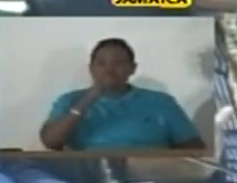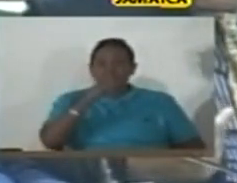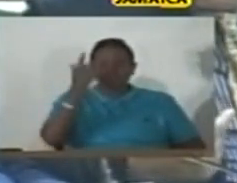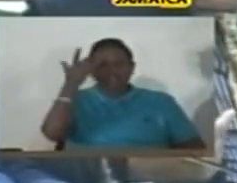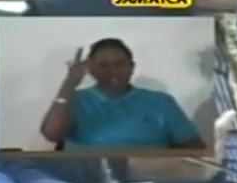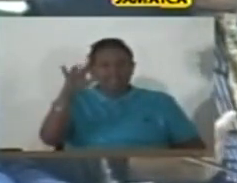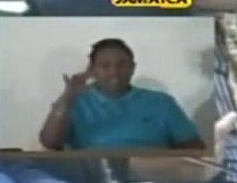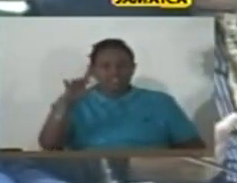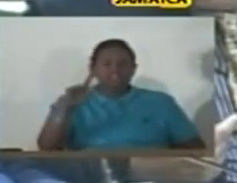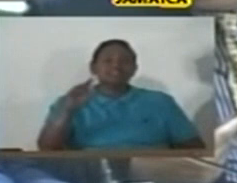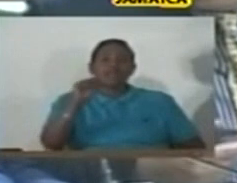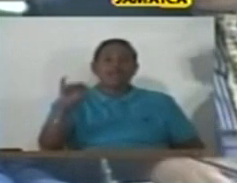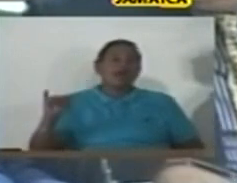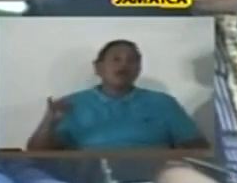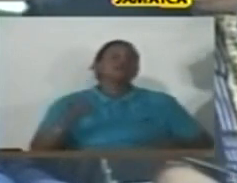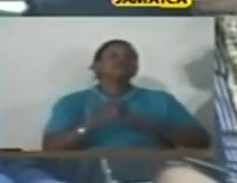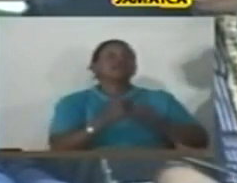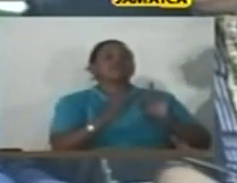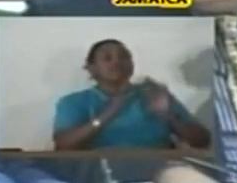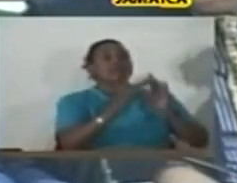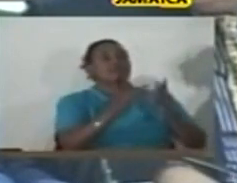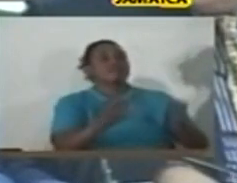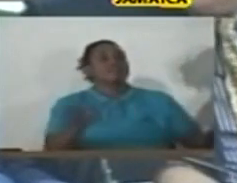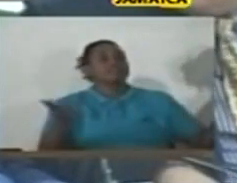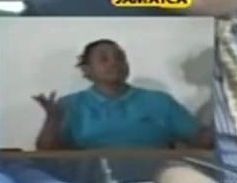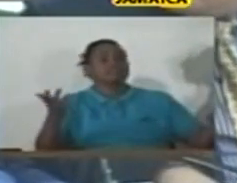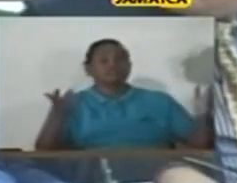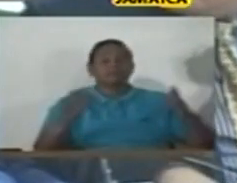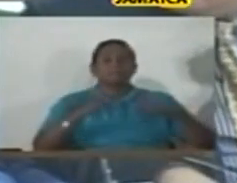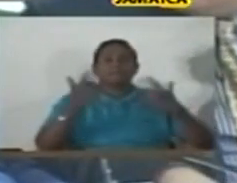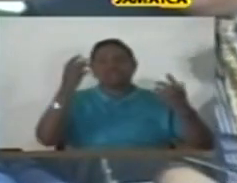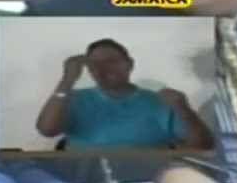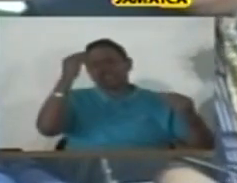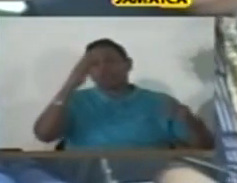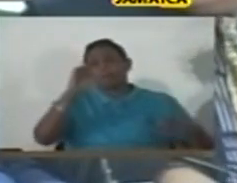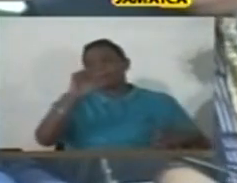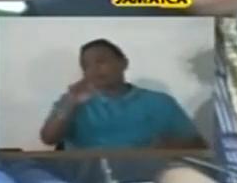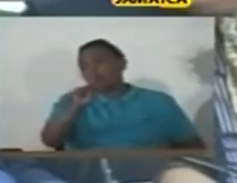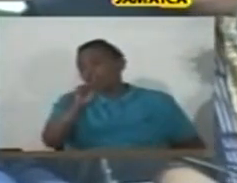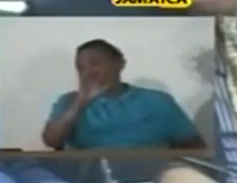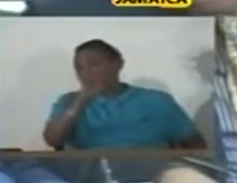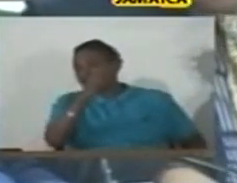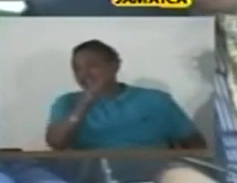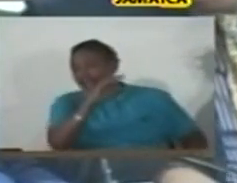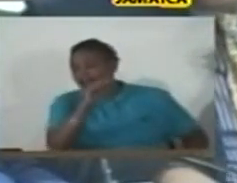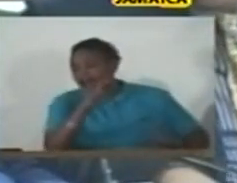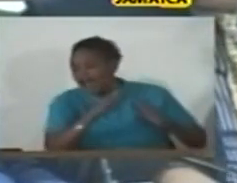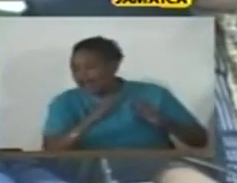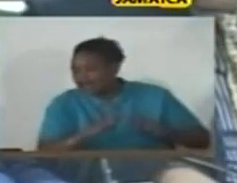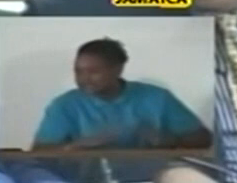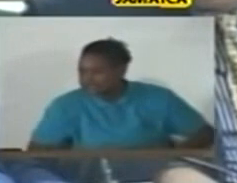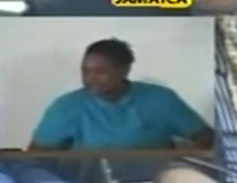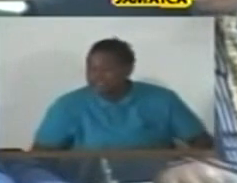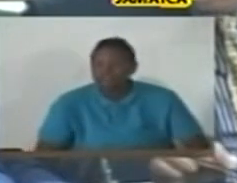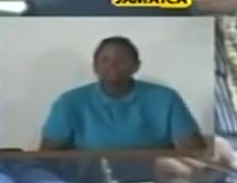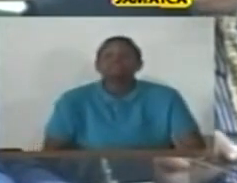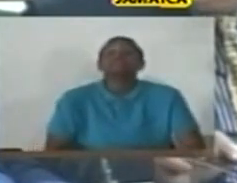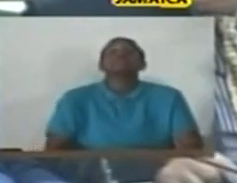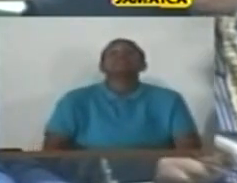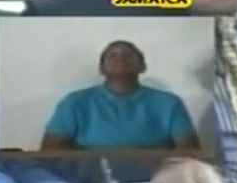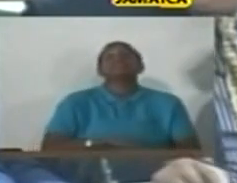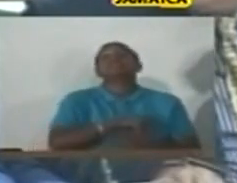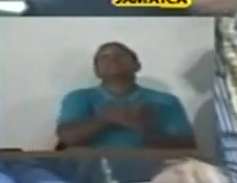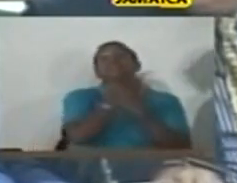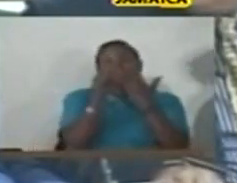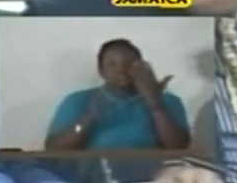intelligence, the Internet of Things, big data, blockchain, and analytics. These key